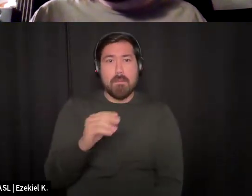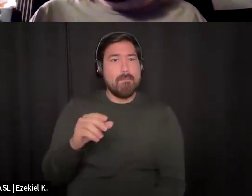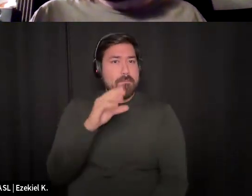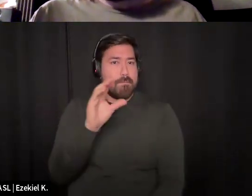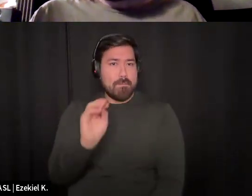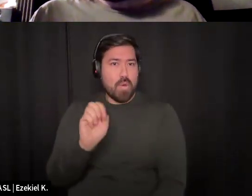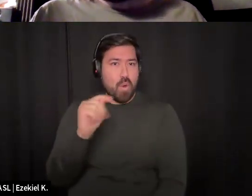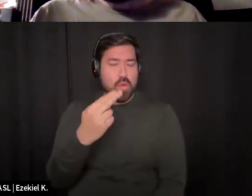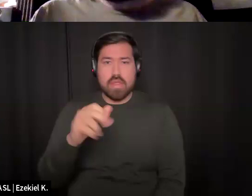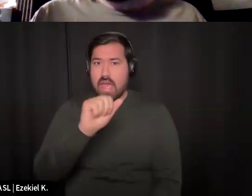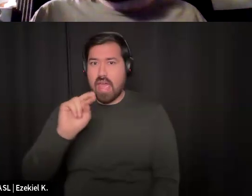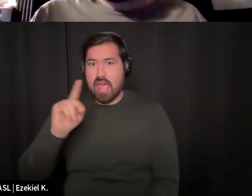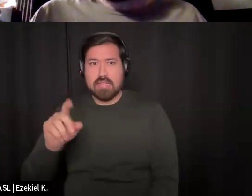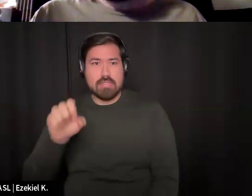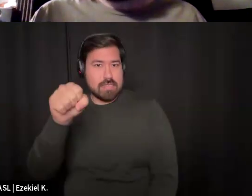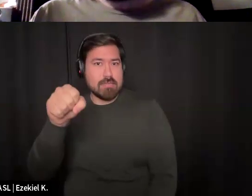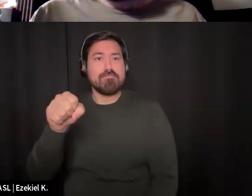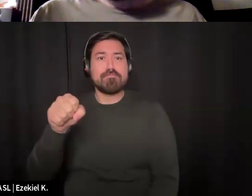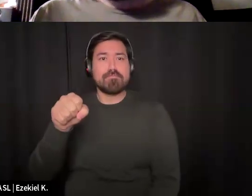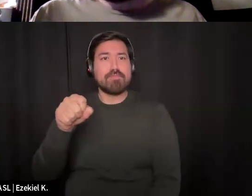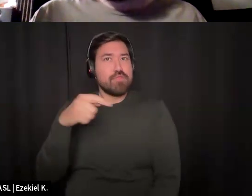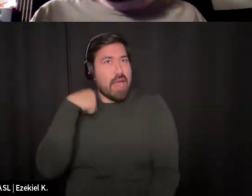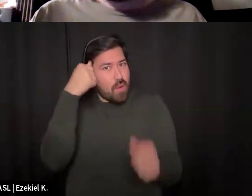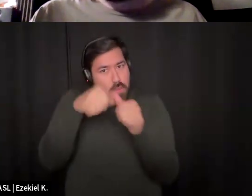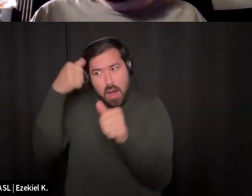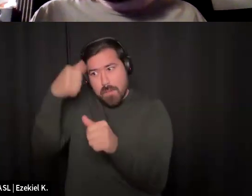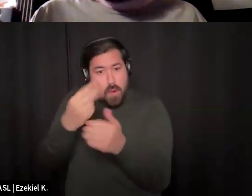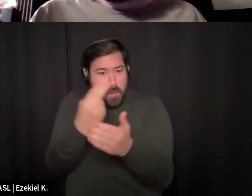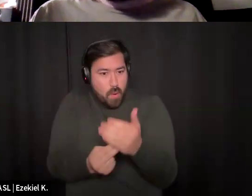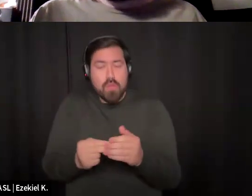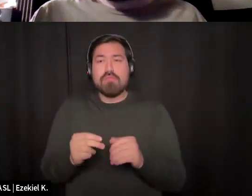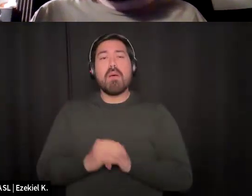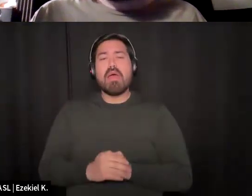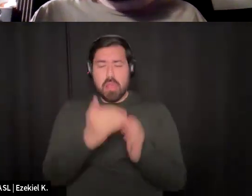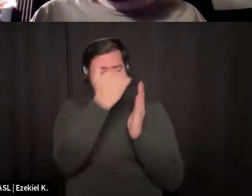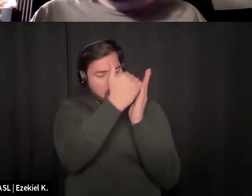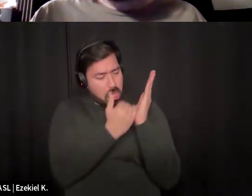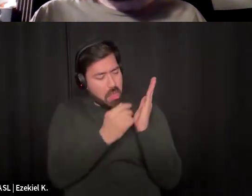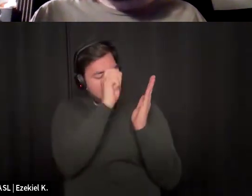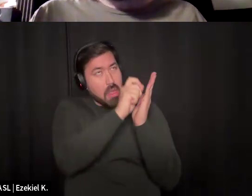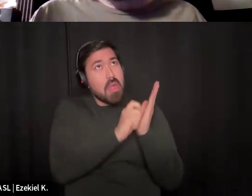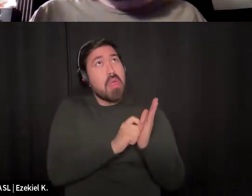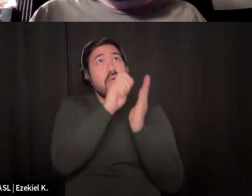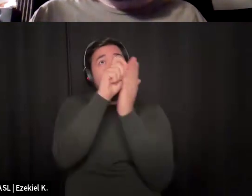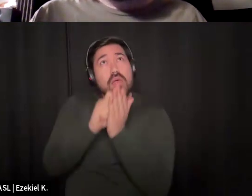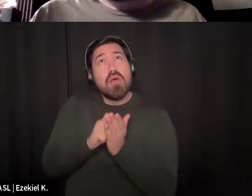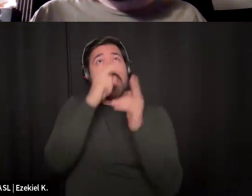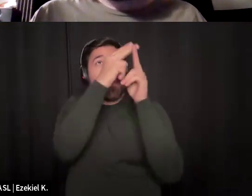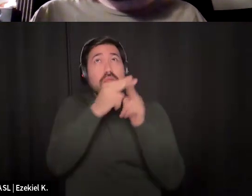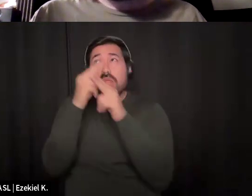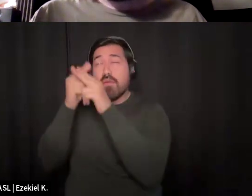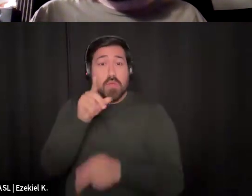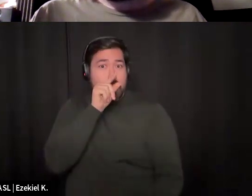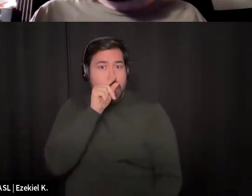tattooed on my arms so that I consistently remember this. I love to list, right? And at the same